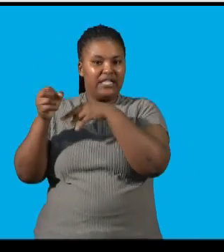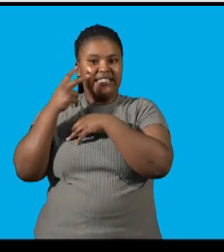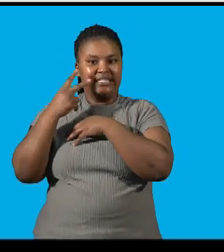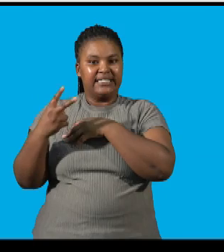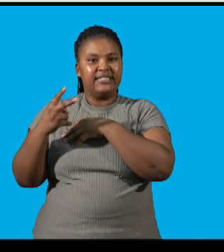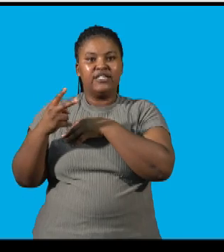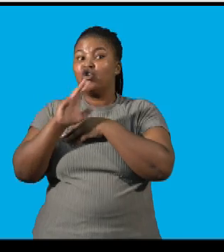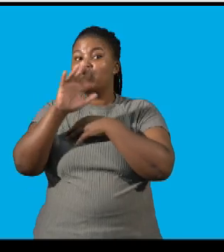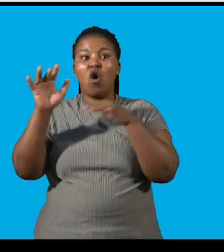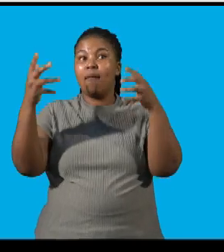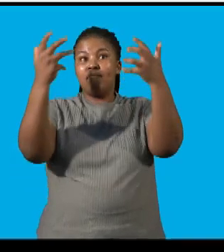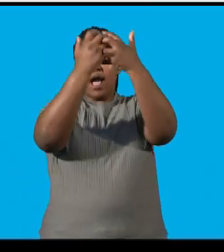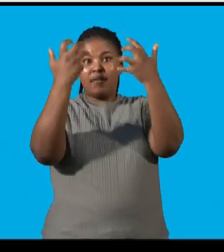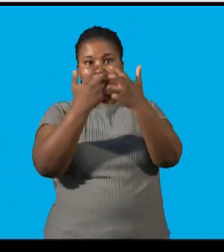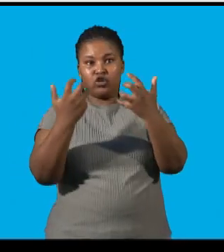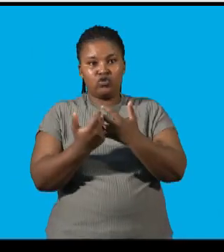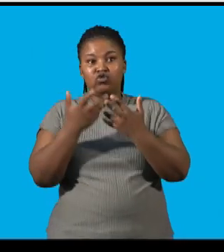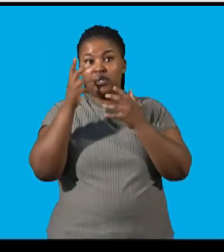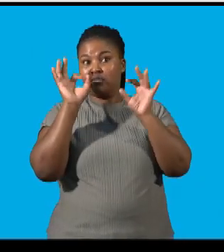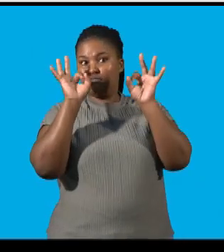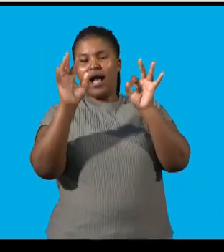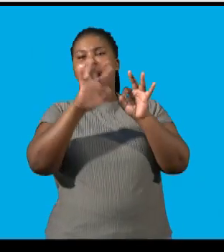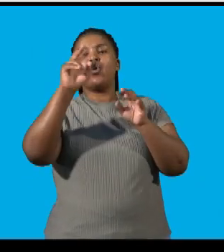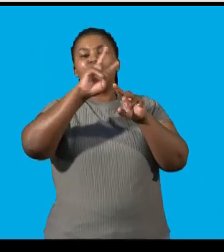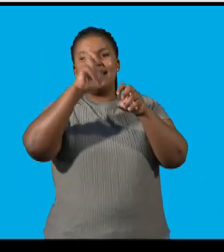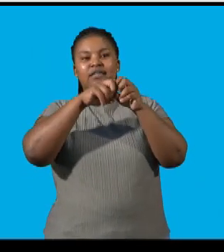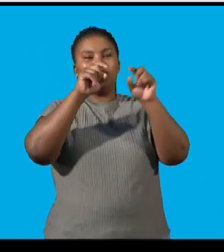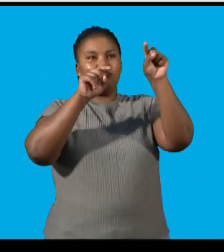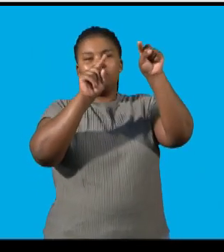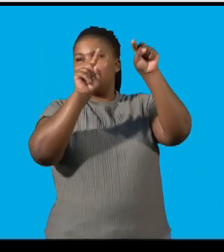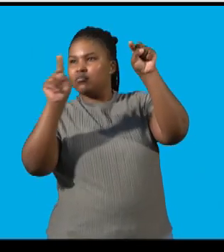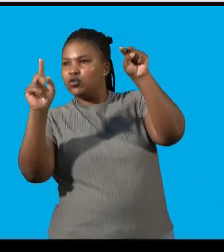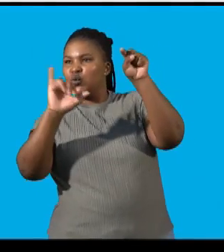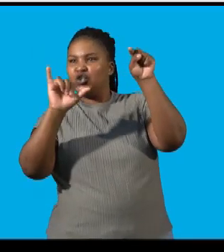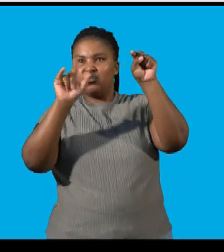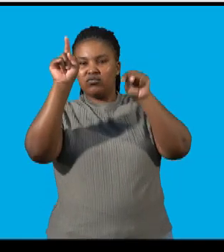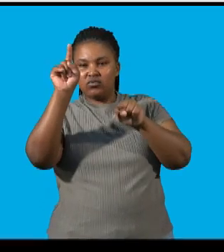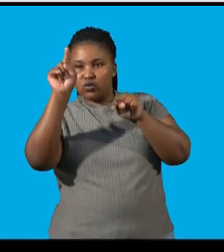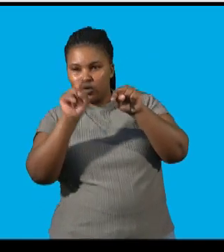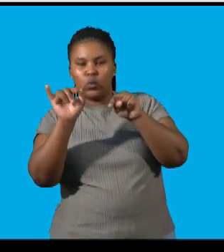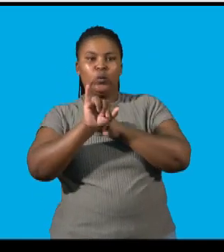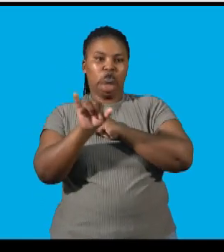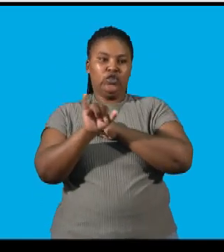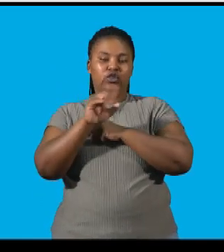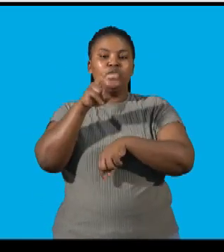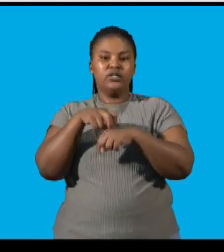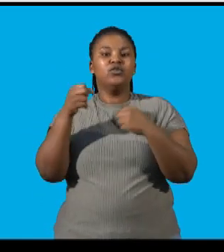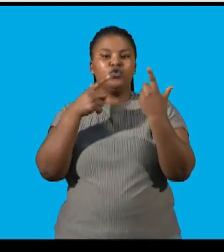descriptions, not in order. Then you now need to match a description to a